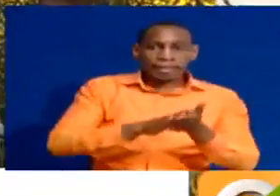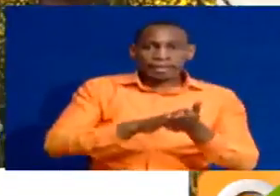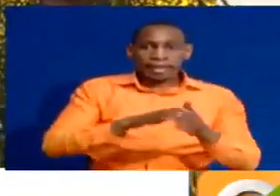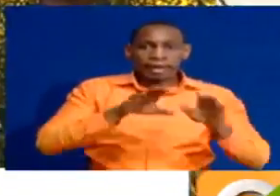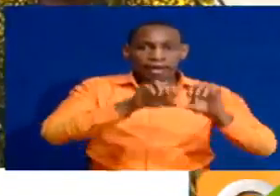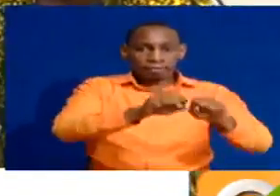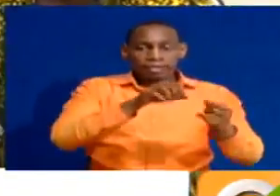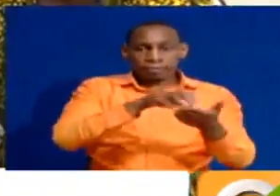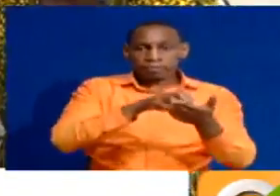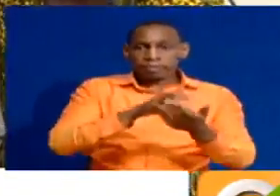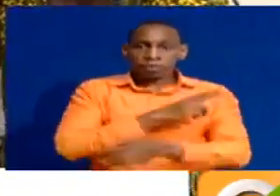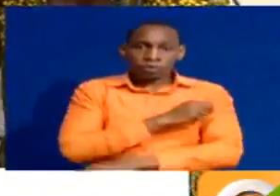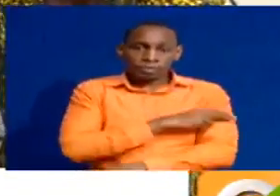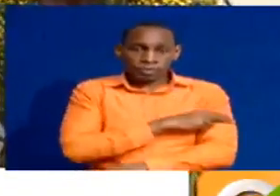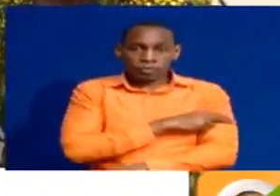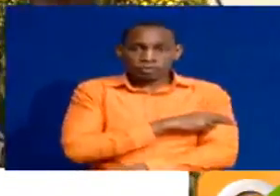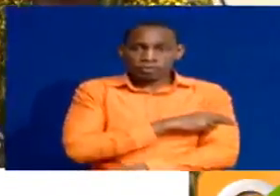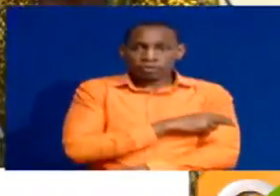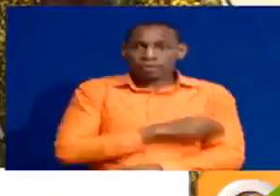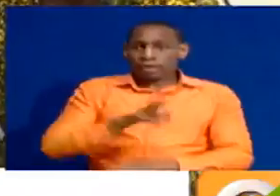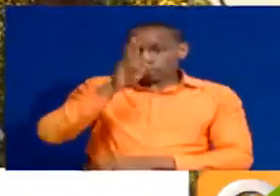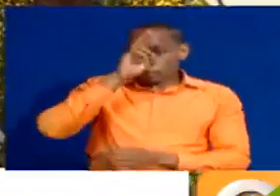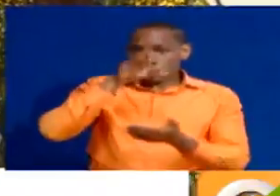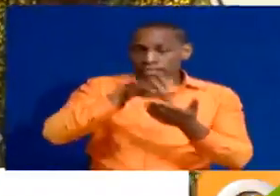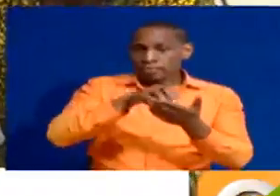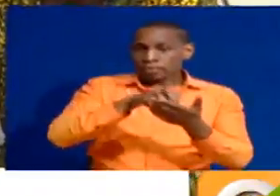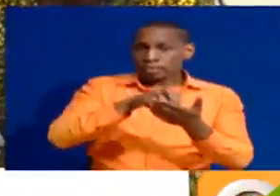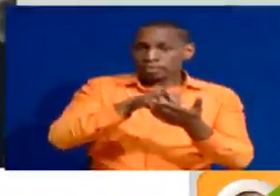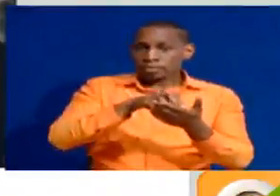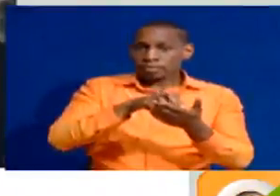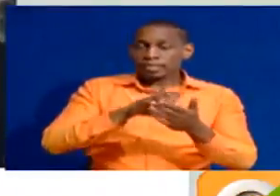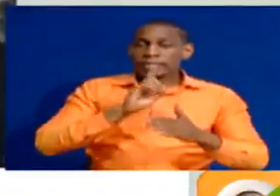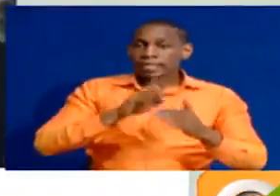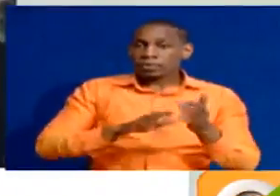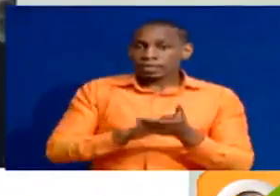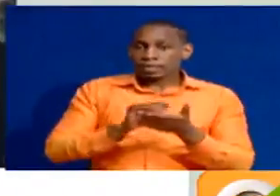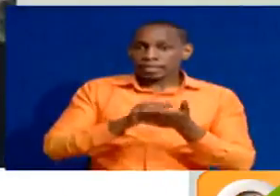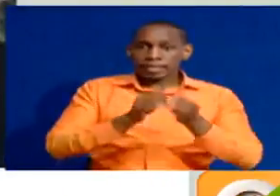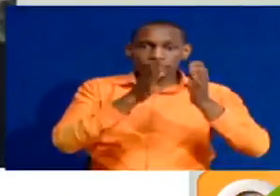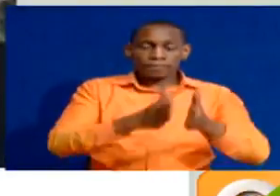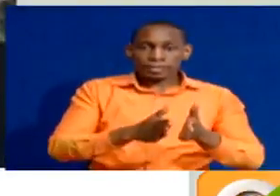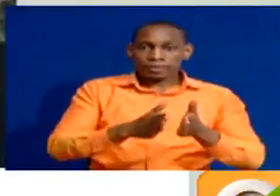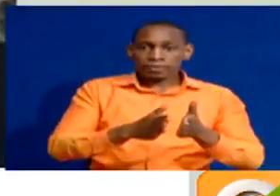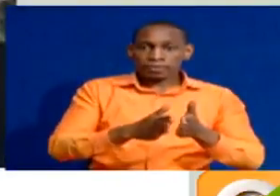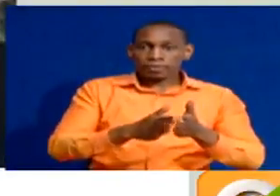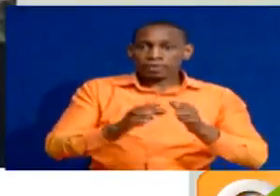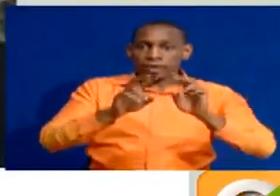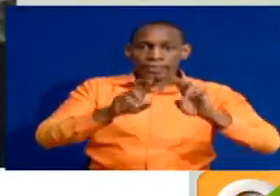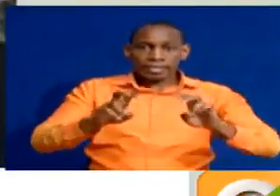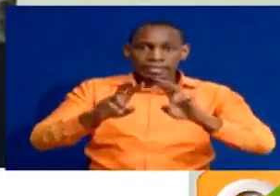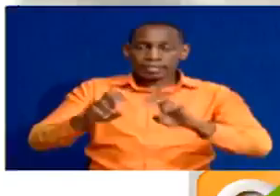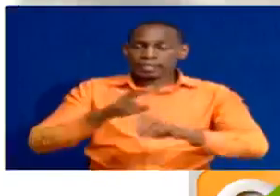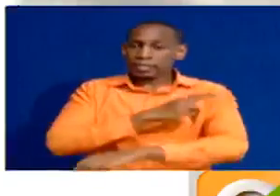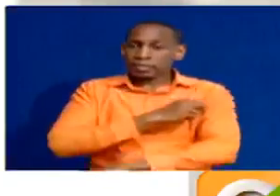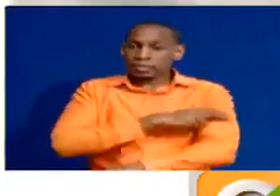appointments within the facility. OCS KNH Police Post Sarah Kimasur said her officers have tried tracing the patient within